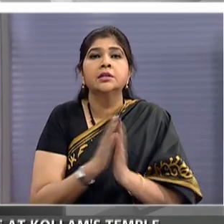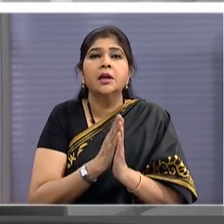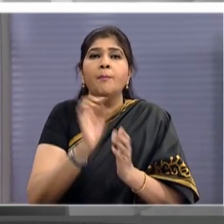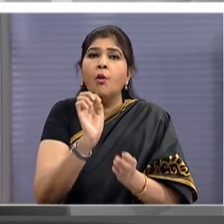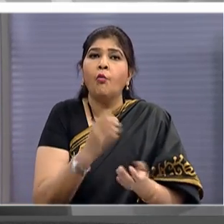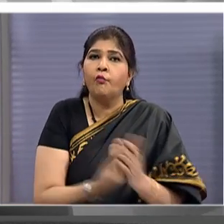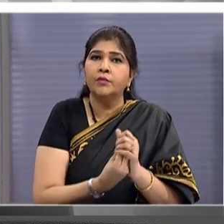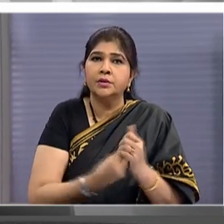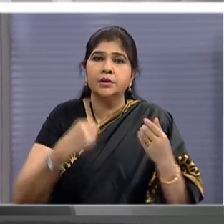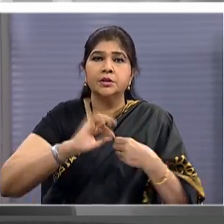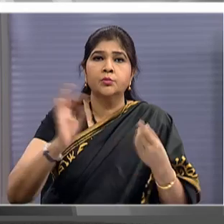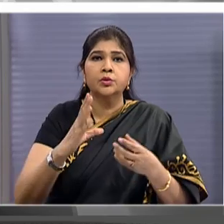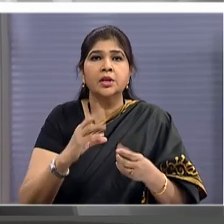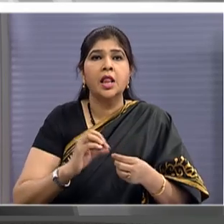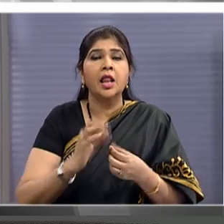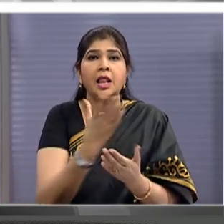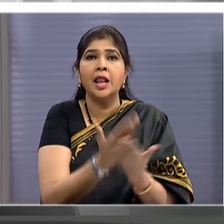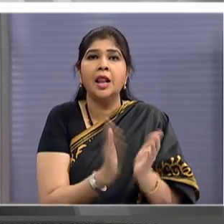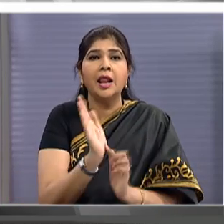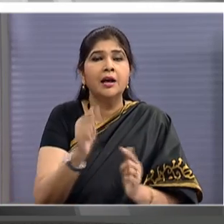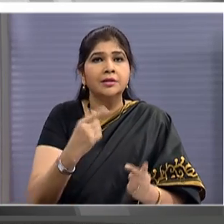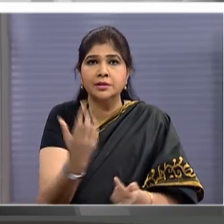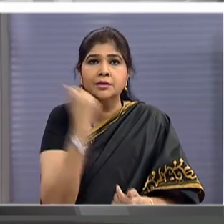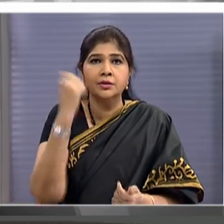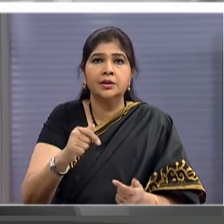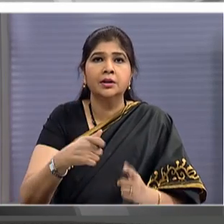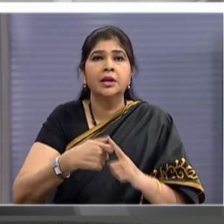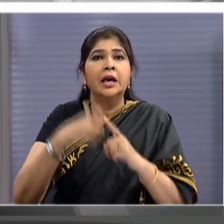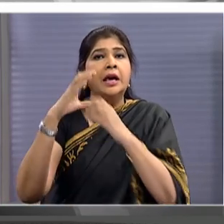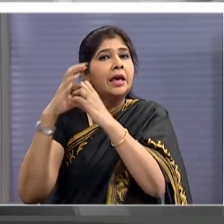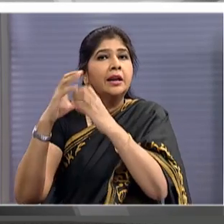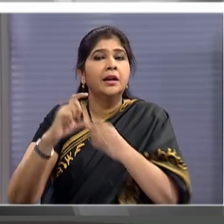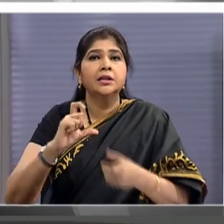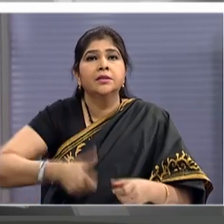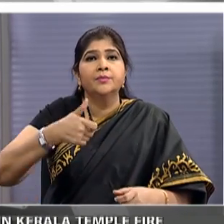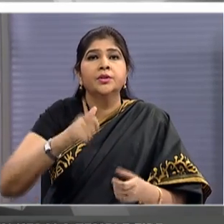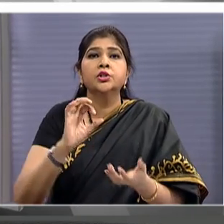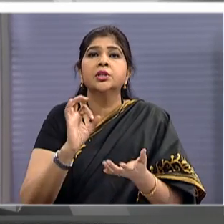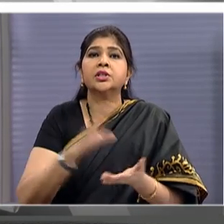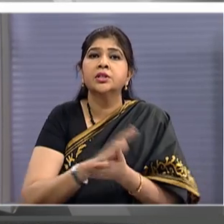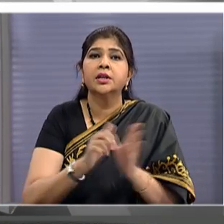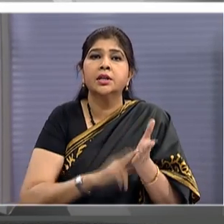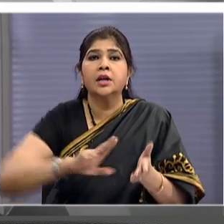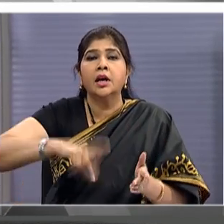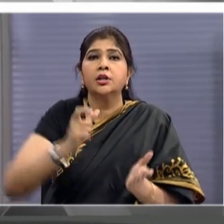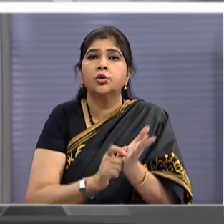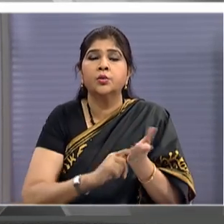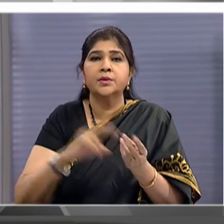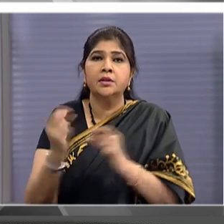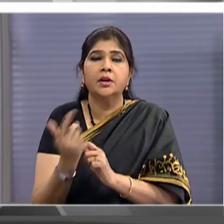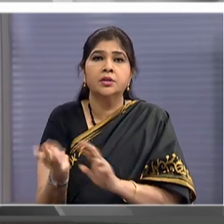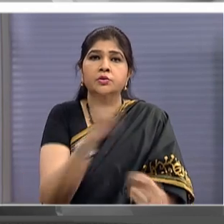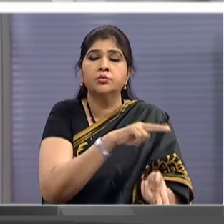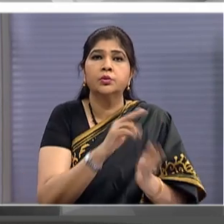explosive licenses in temple mishap. Meanwhile, Kerala Chief Minister Oommen Chandy and other union ministers have rushed to